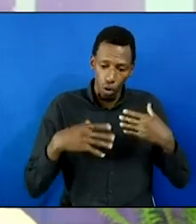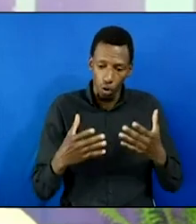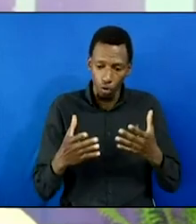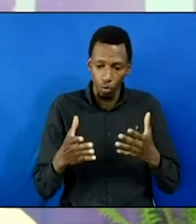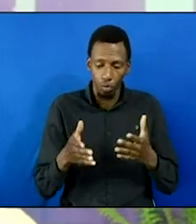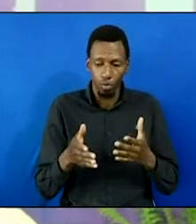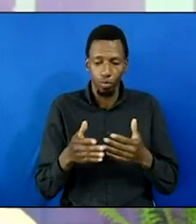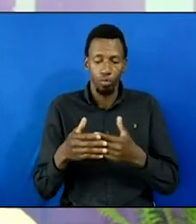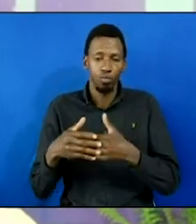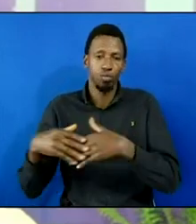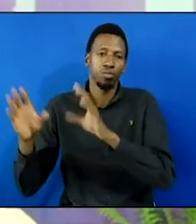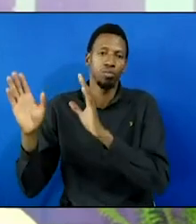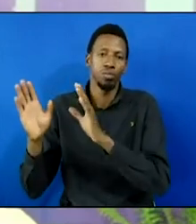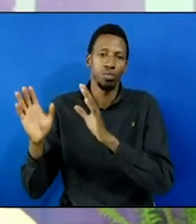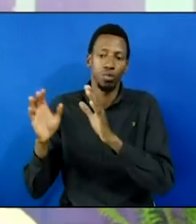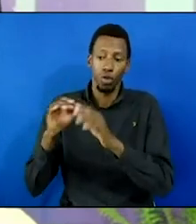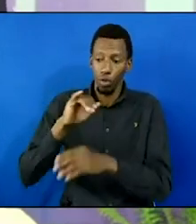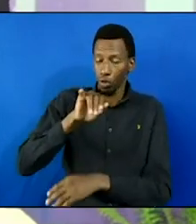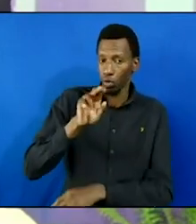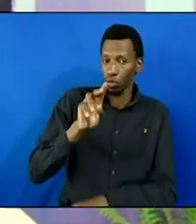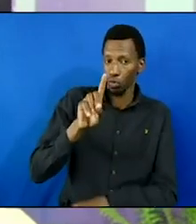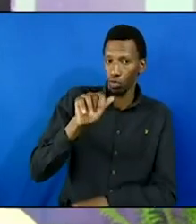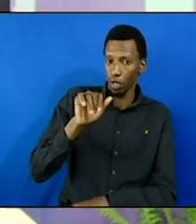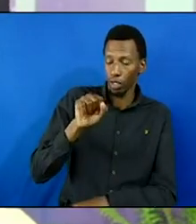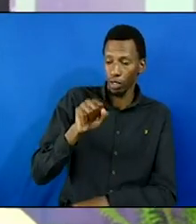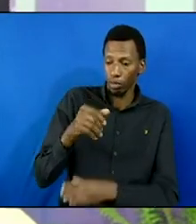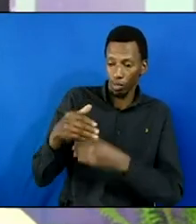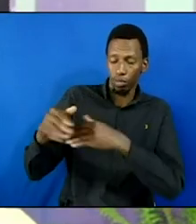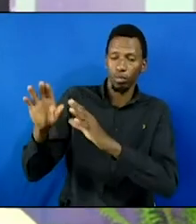And he went and he lost it.